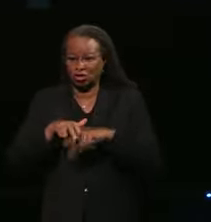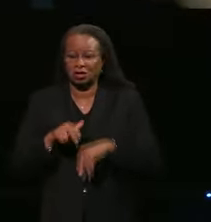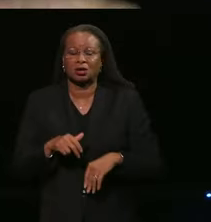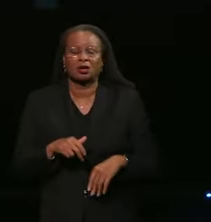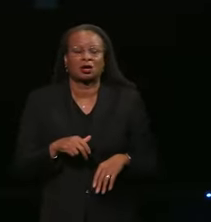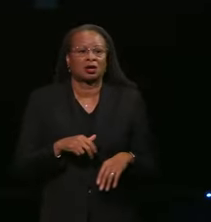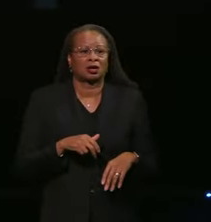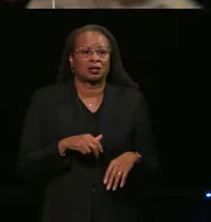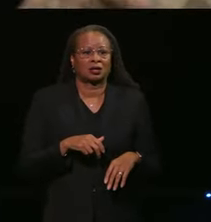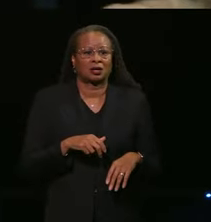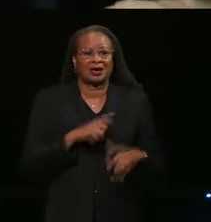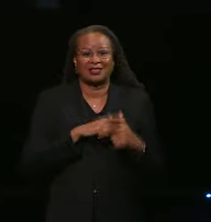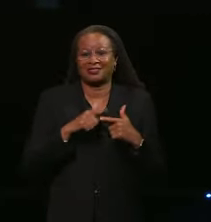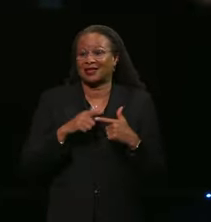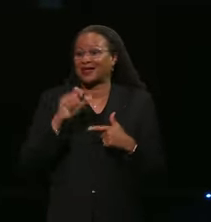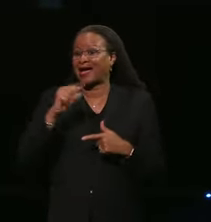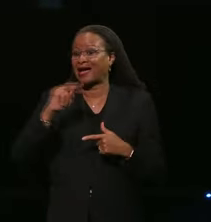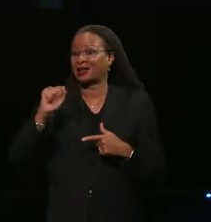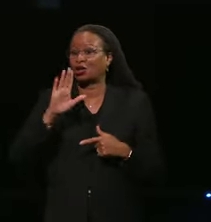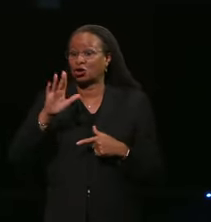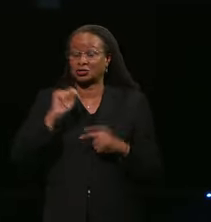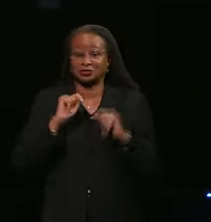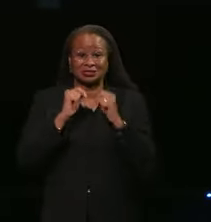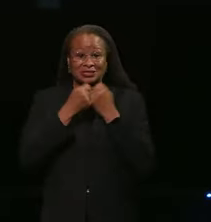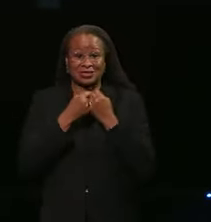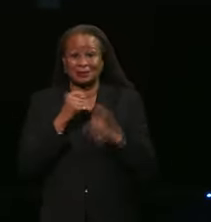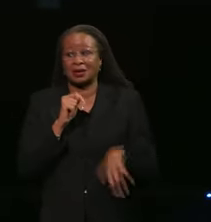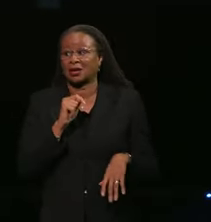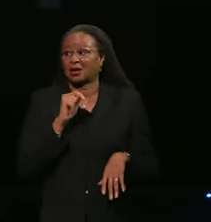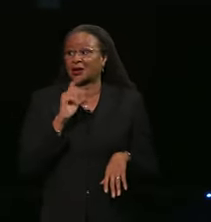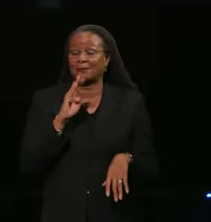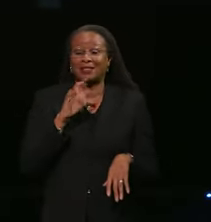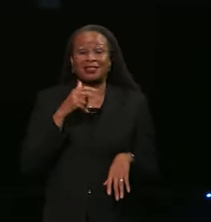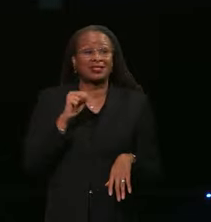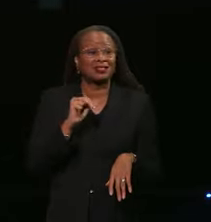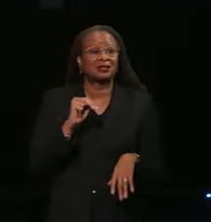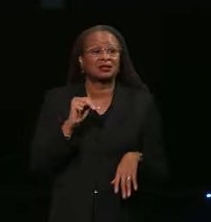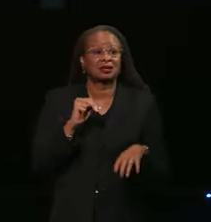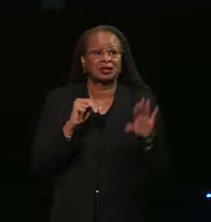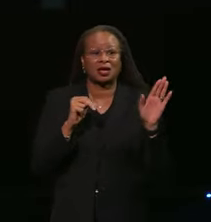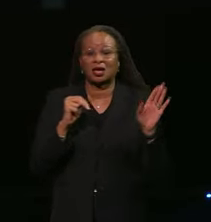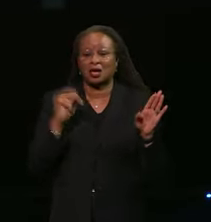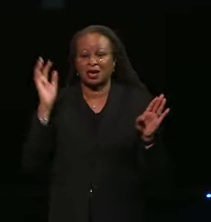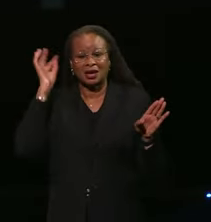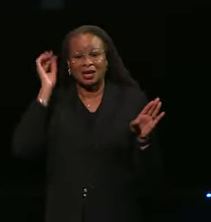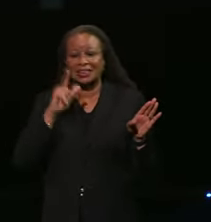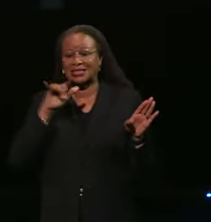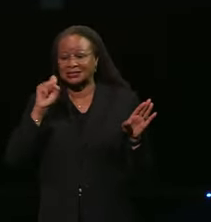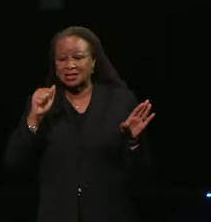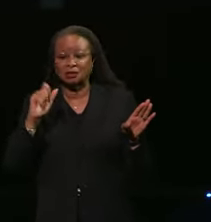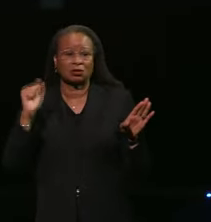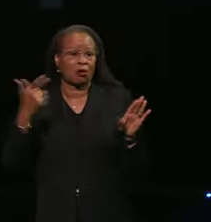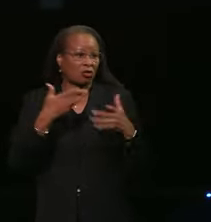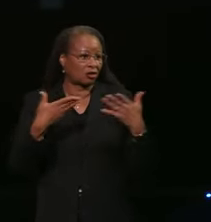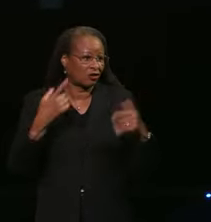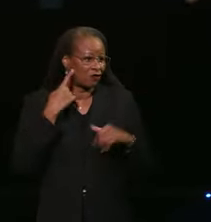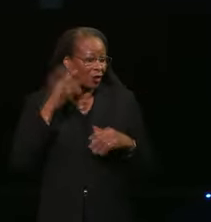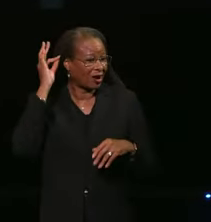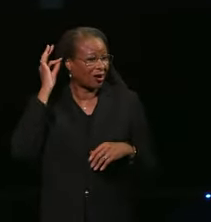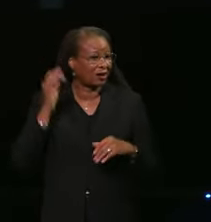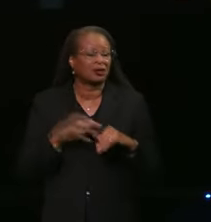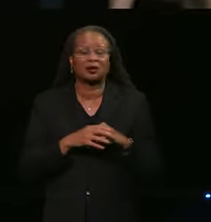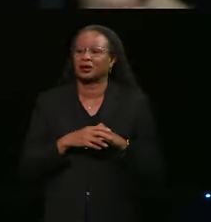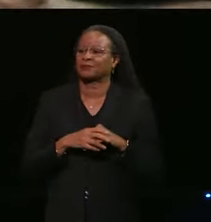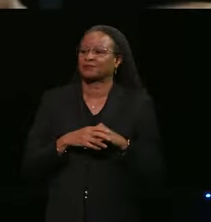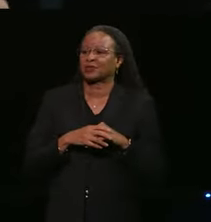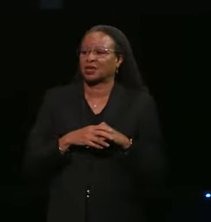then Anna, her team, Belen, which is hairstylist that is around here, they do